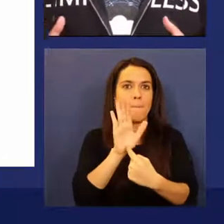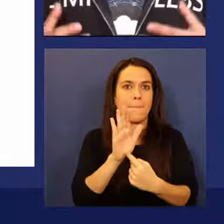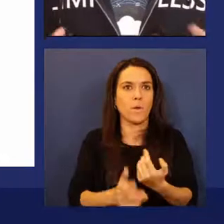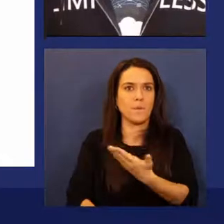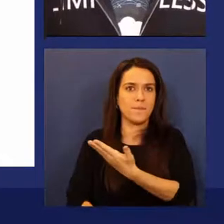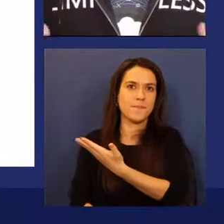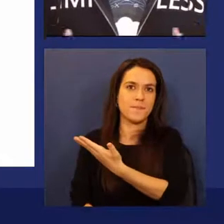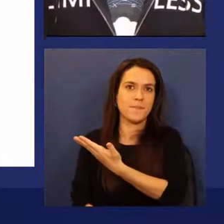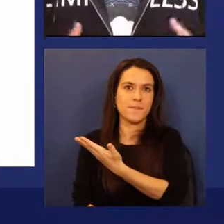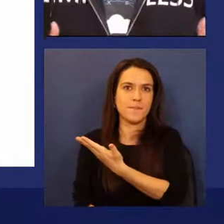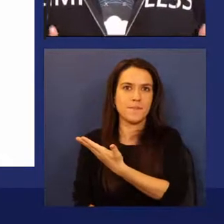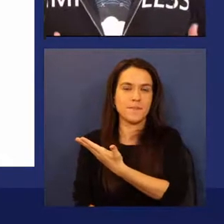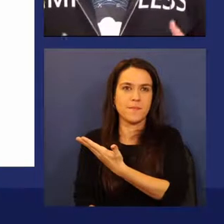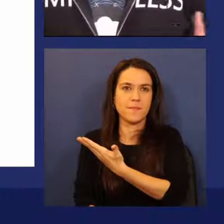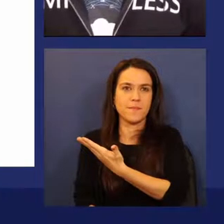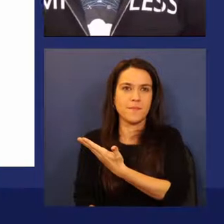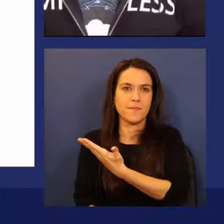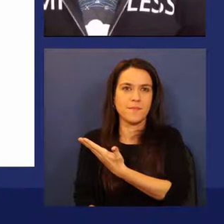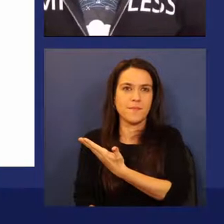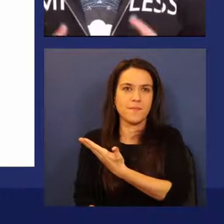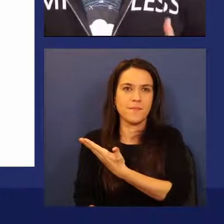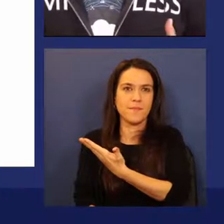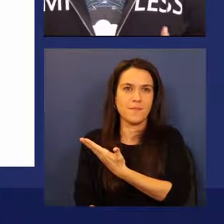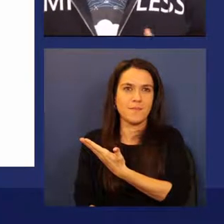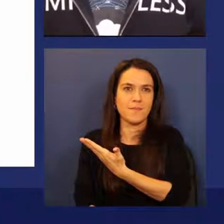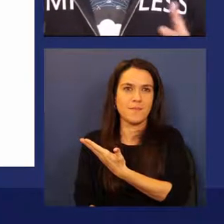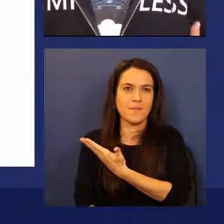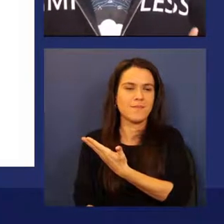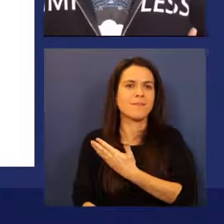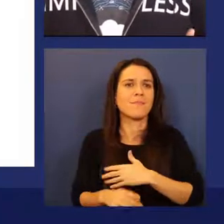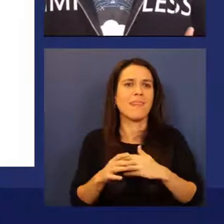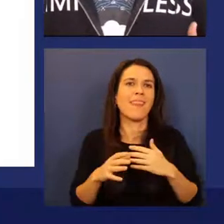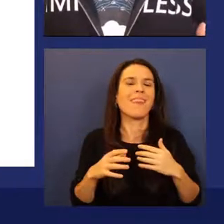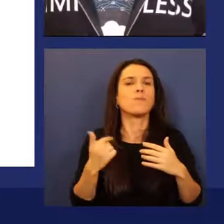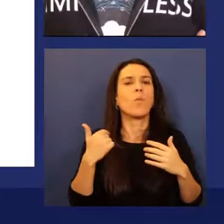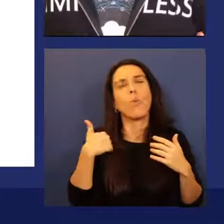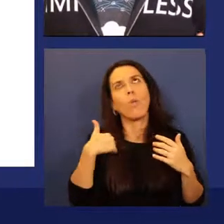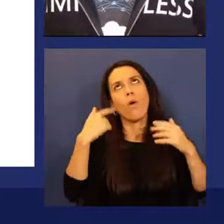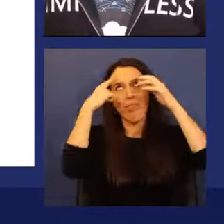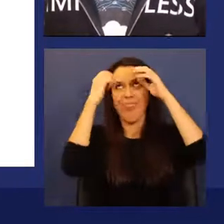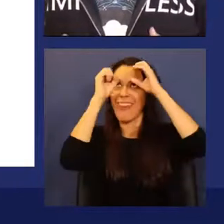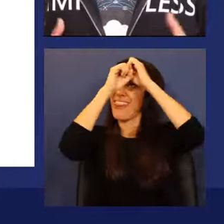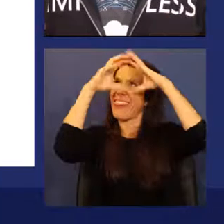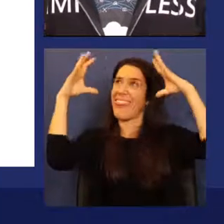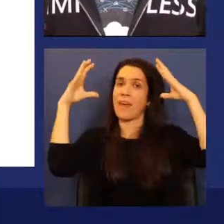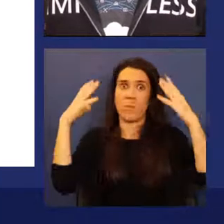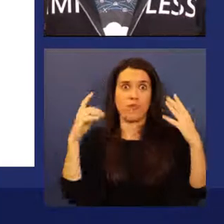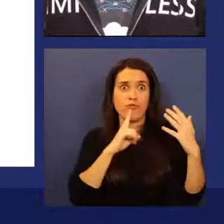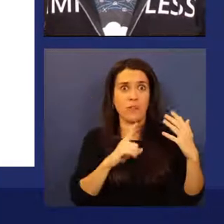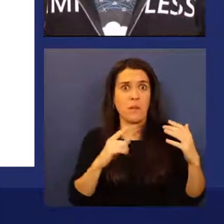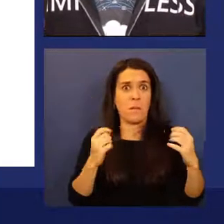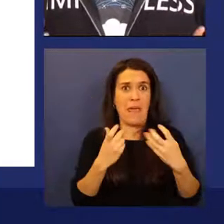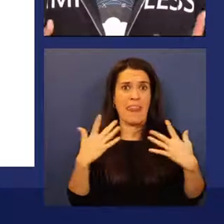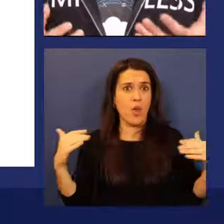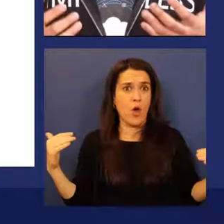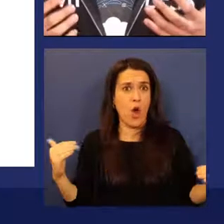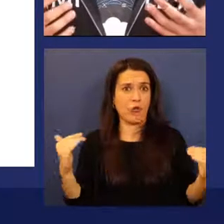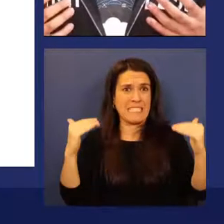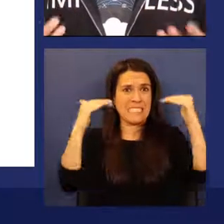fictitious scenario, but it's something that's real world, and it's something where a lot of organizations are facing today. And amidst this